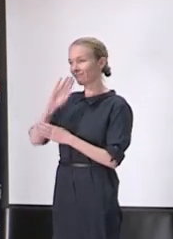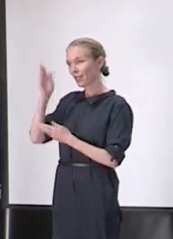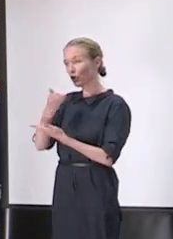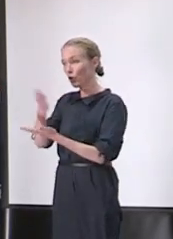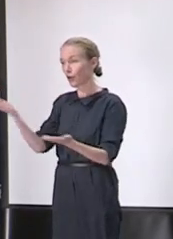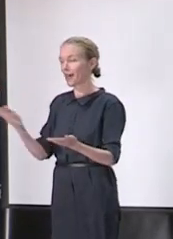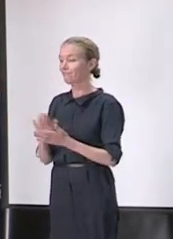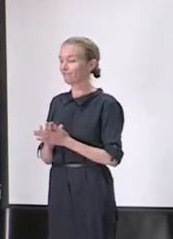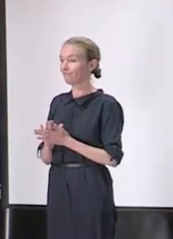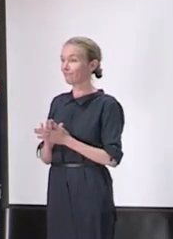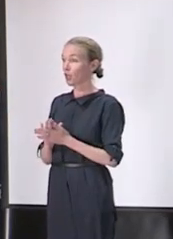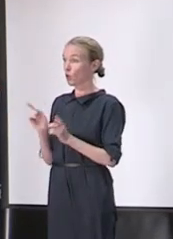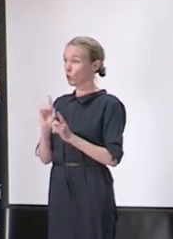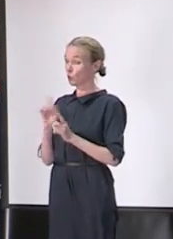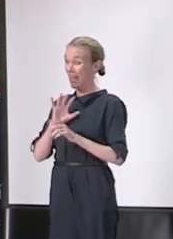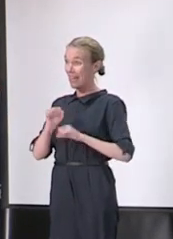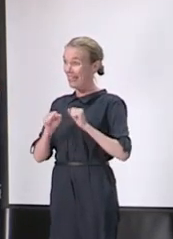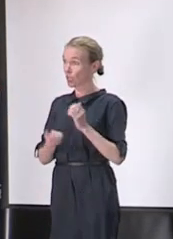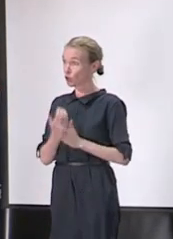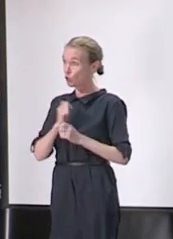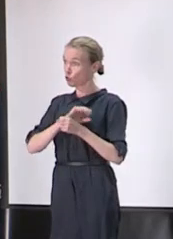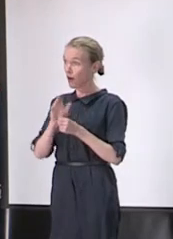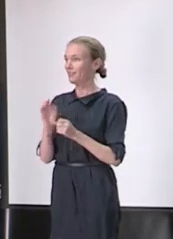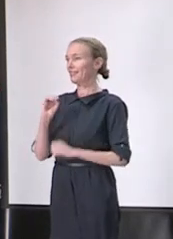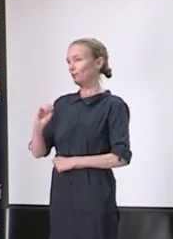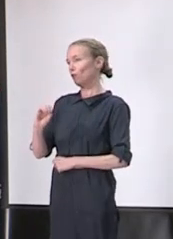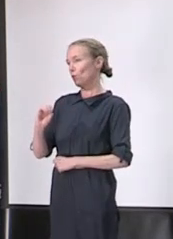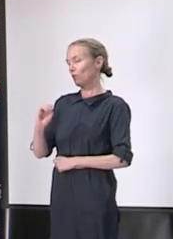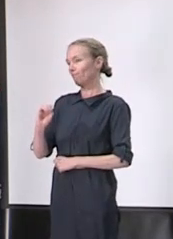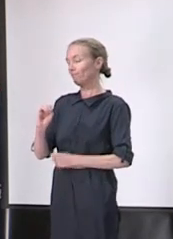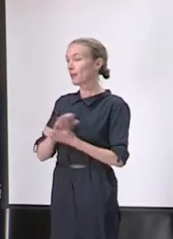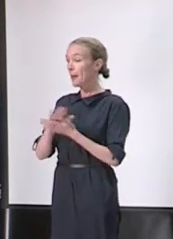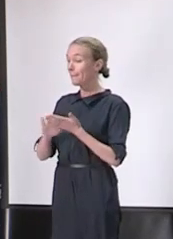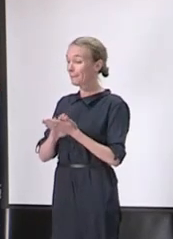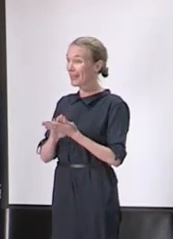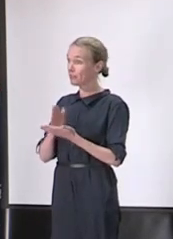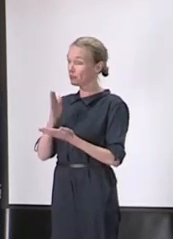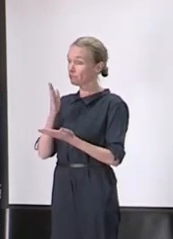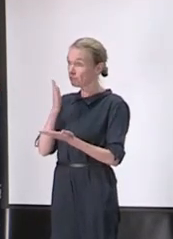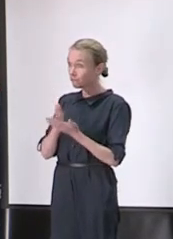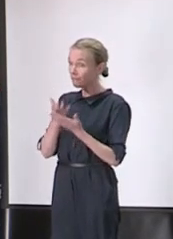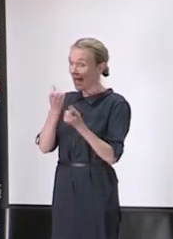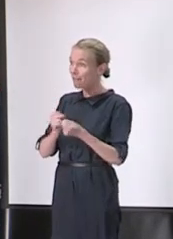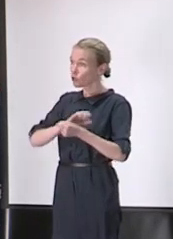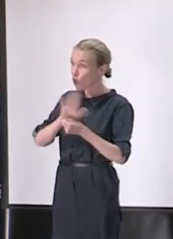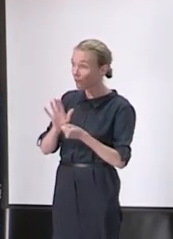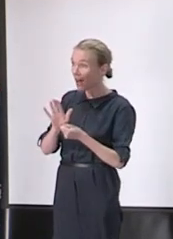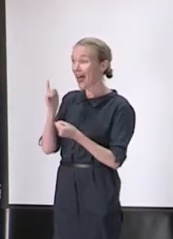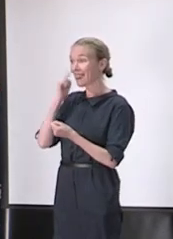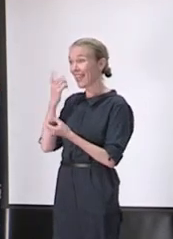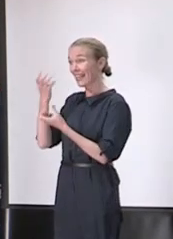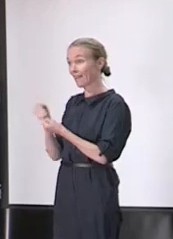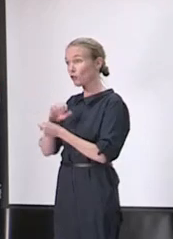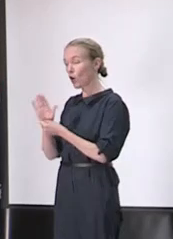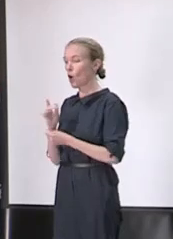new cases of COVID-19. This means New Zealand's confirmed and probable COVID-19 total cases remains